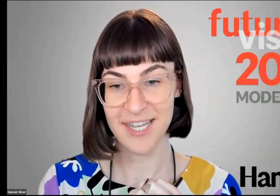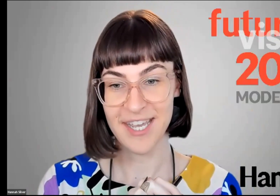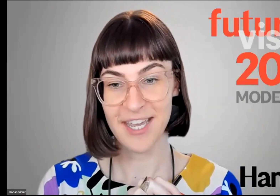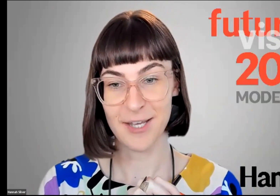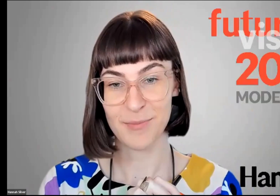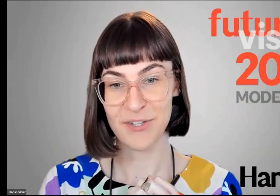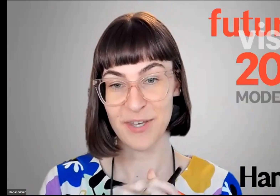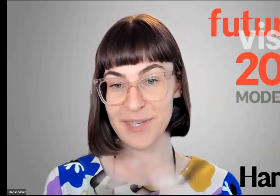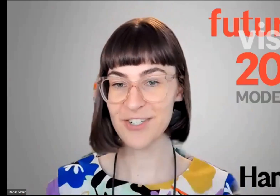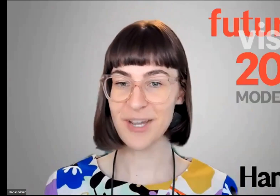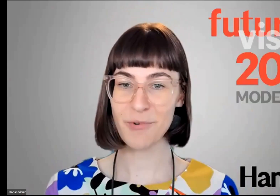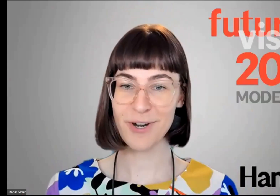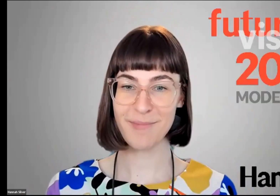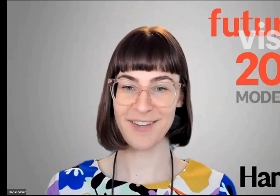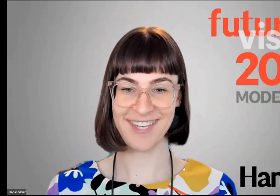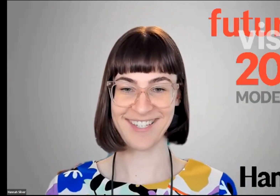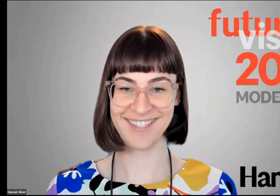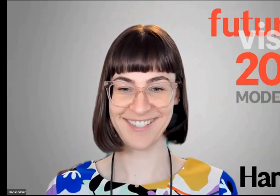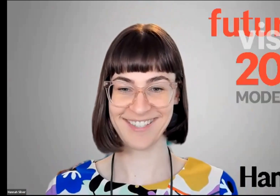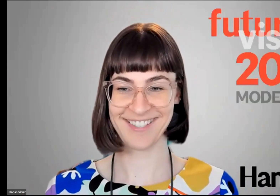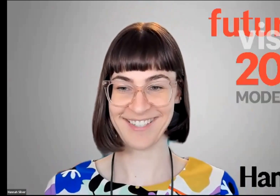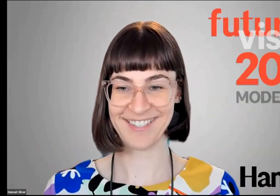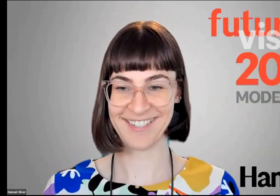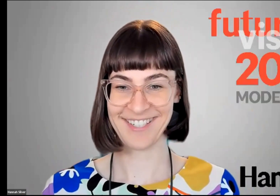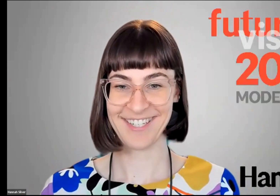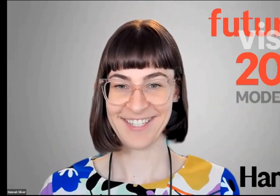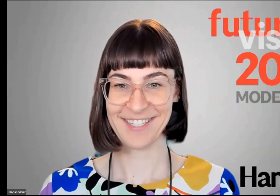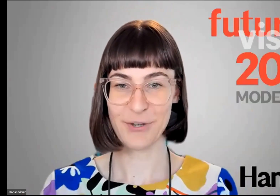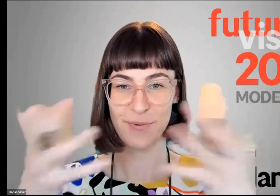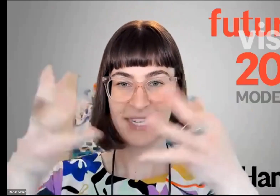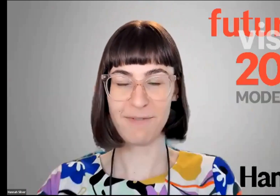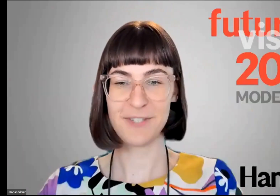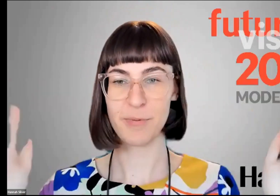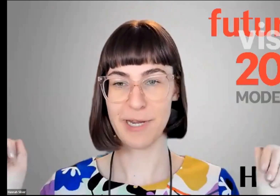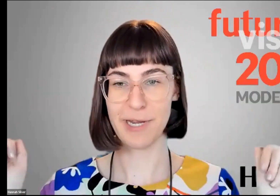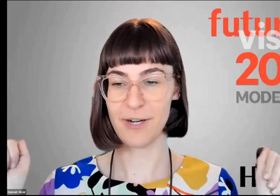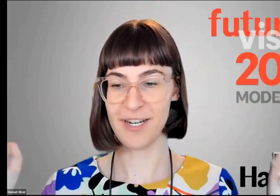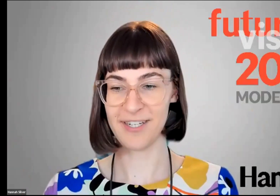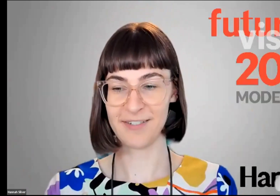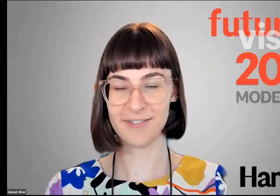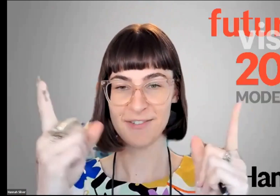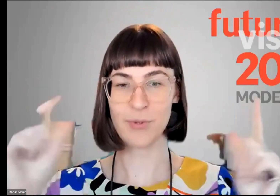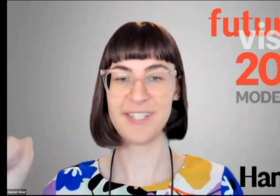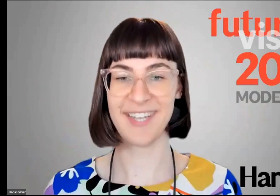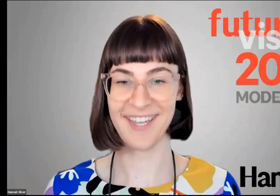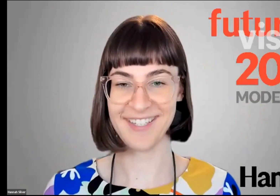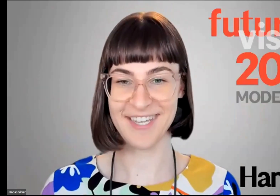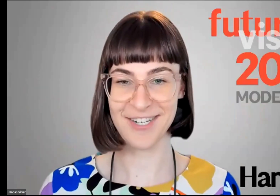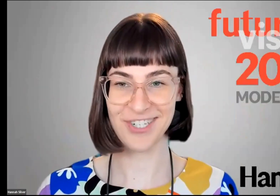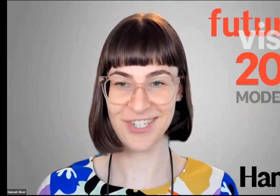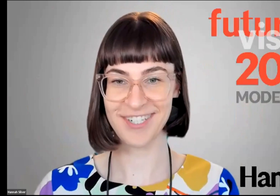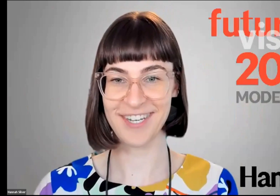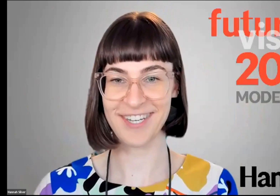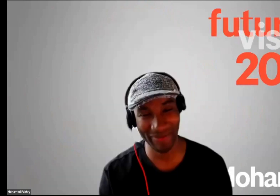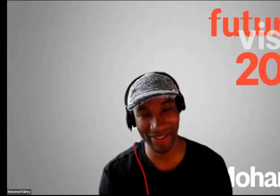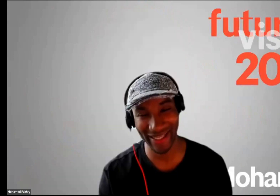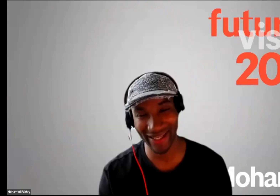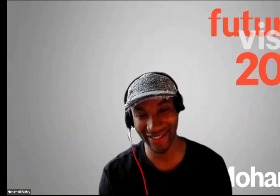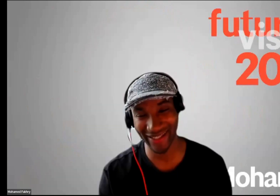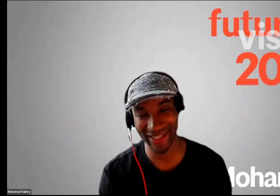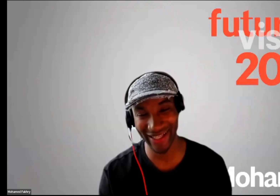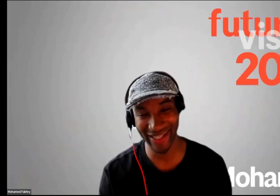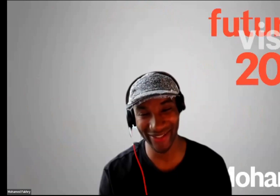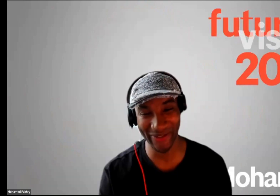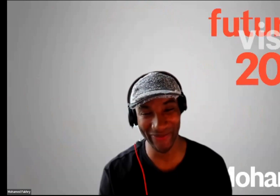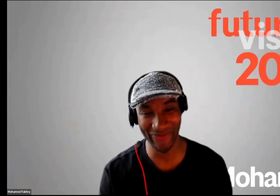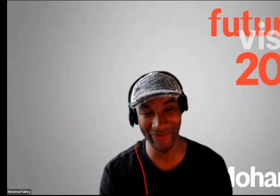tonight so that we can chat more about this. So deaf superpower in 20 seconds each. Yeah,